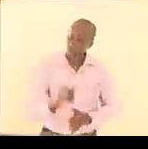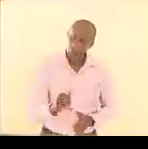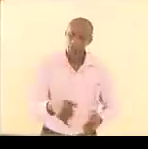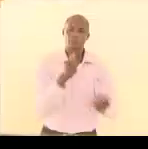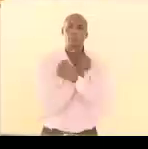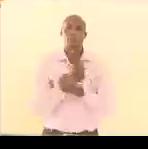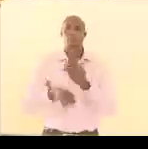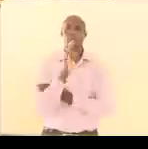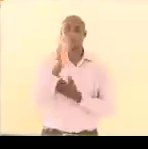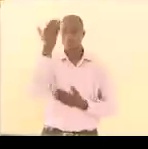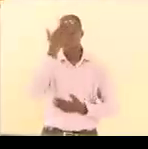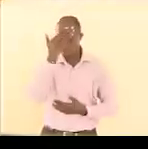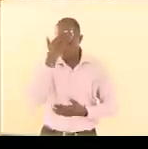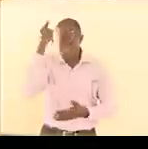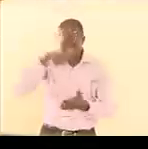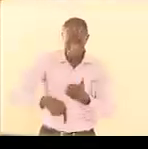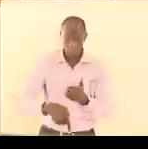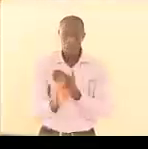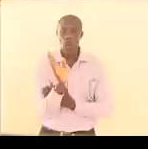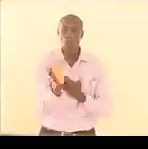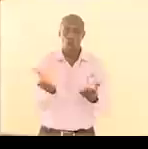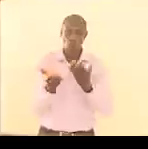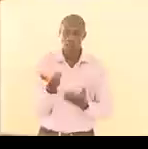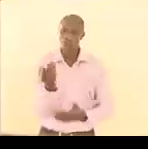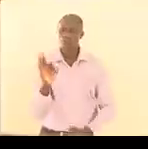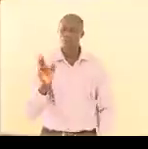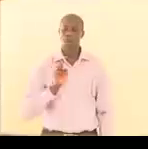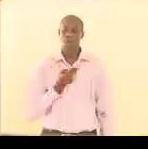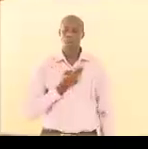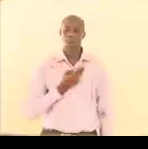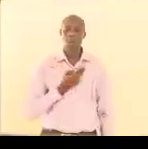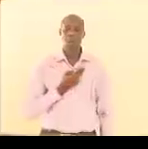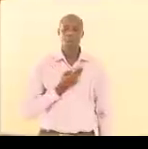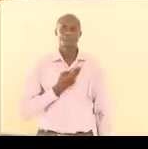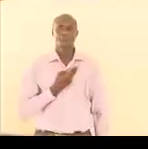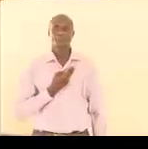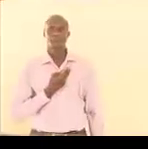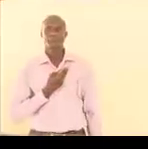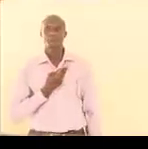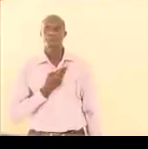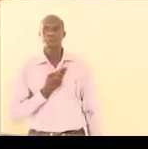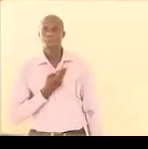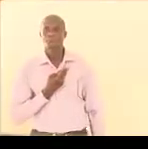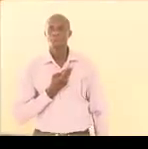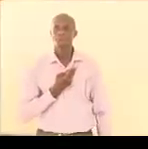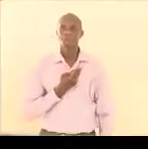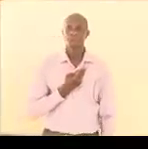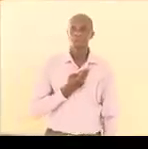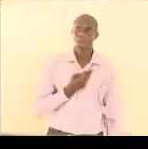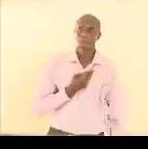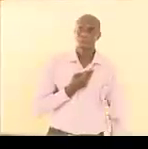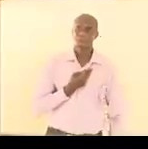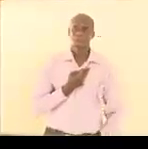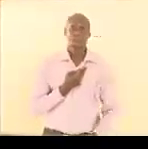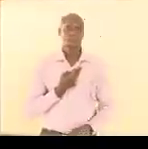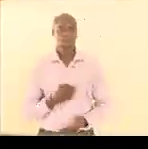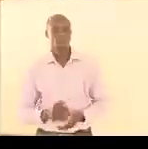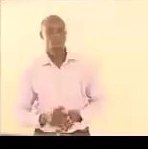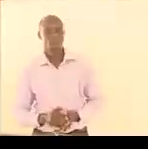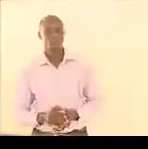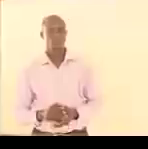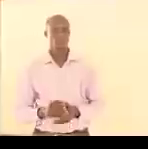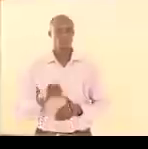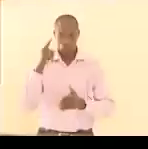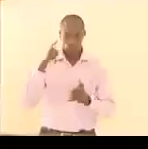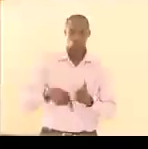who truly love God know what God wants of us. So what if we are not, if we are living like